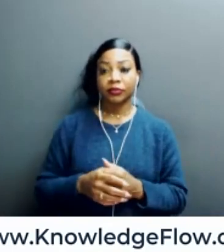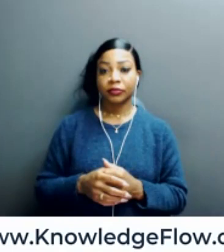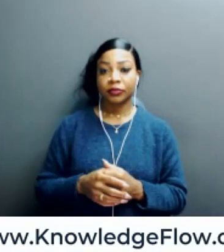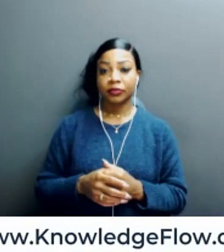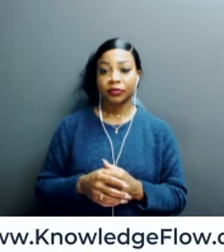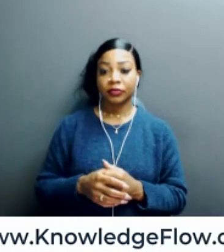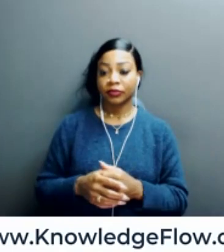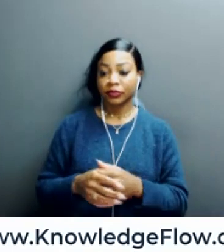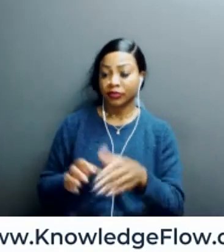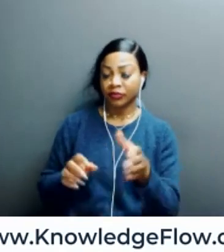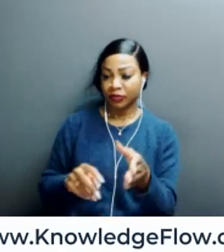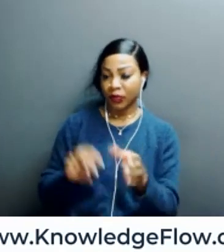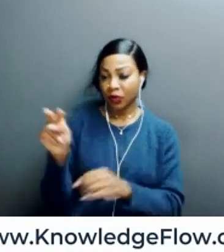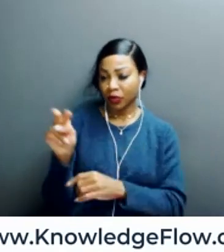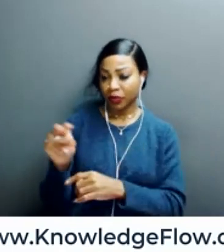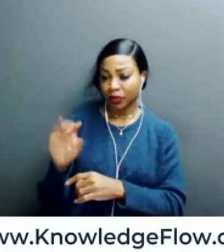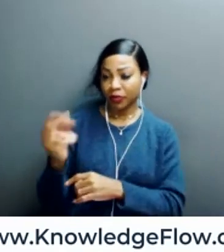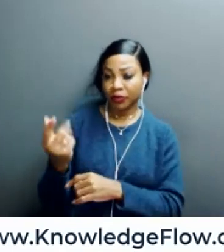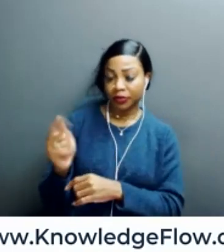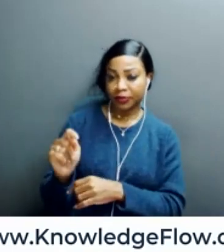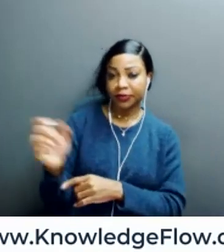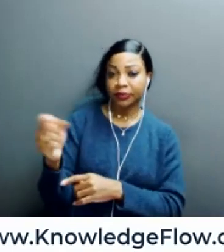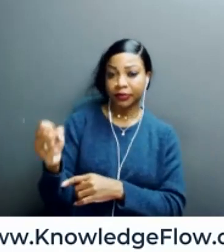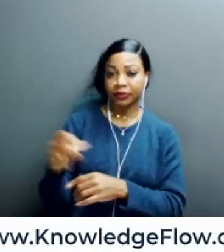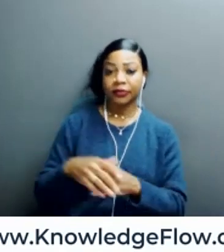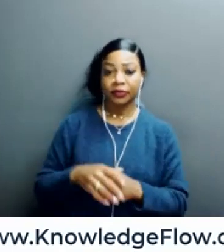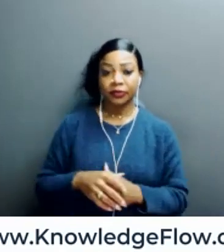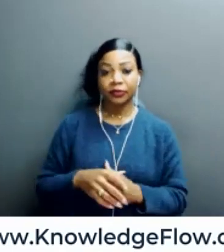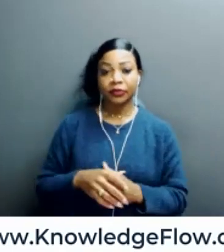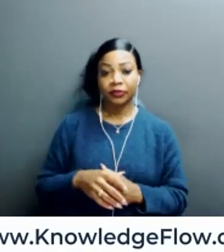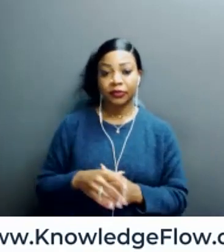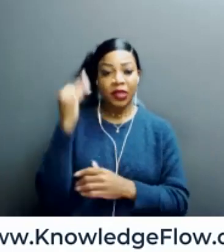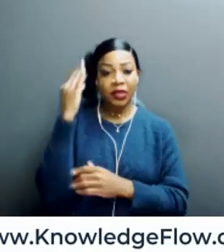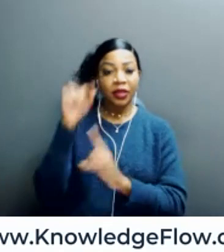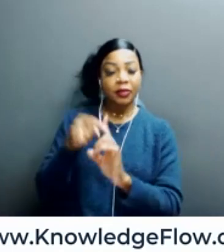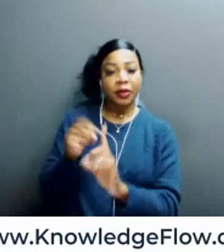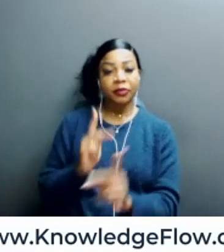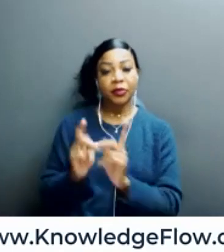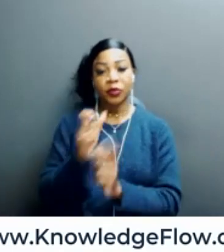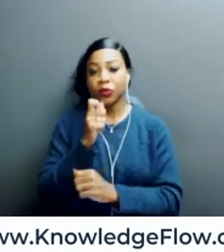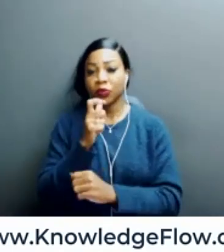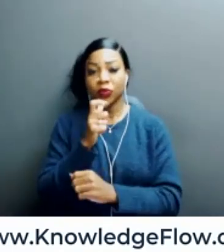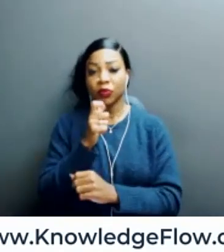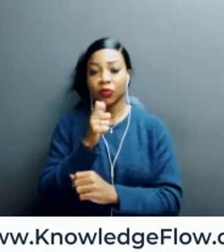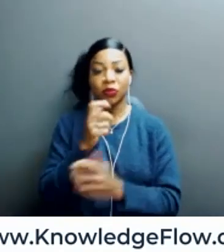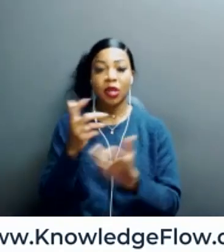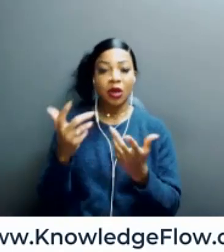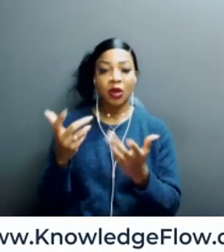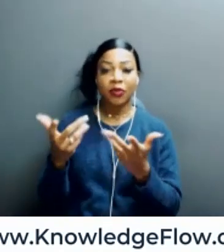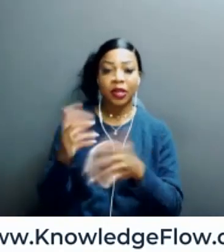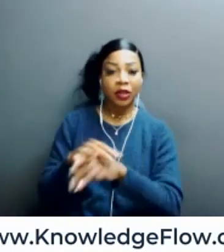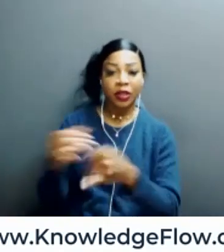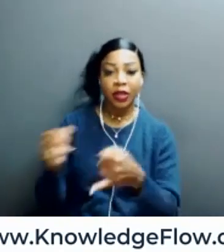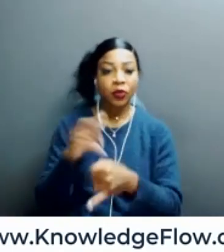question in the chat that I think is like similarly like getting out at some of this and thinking about people who aren't are already online or don't have access